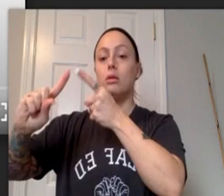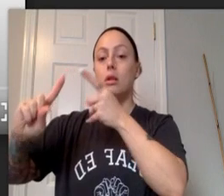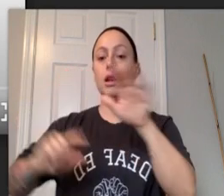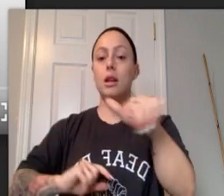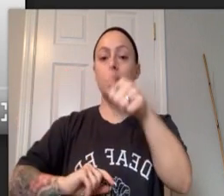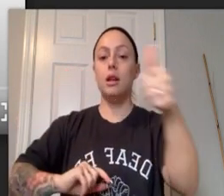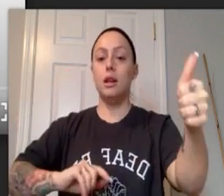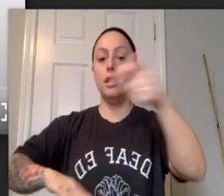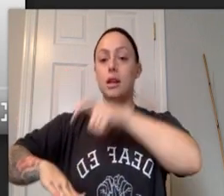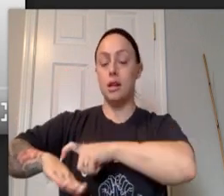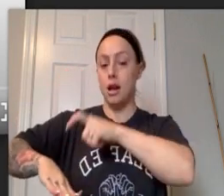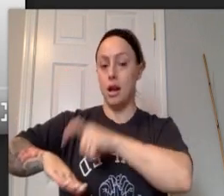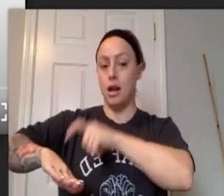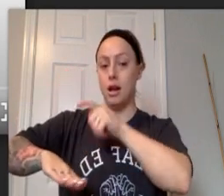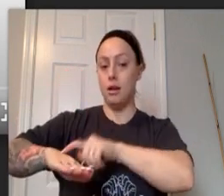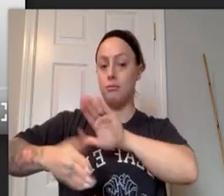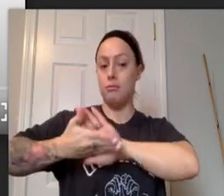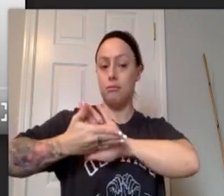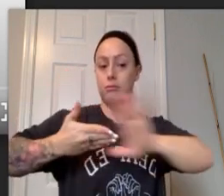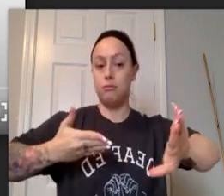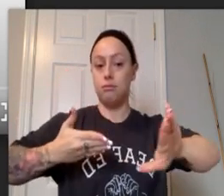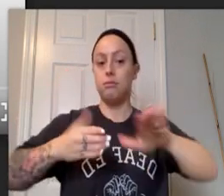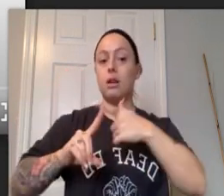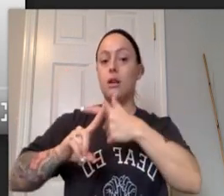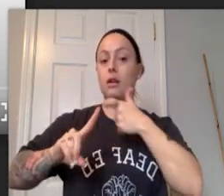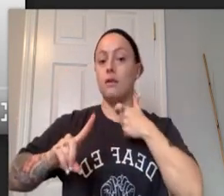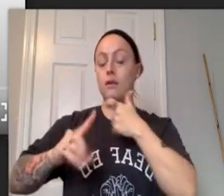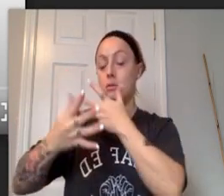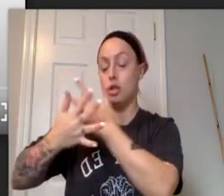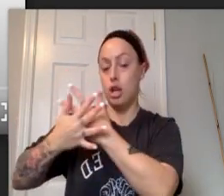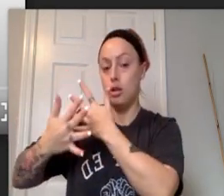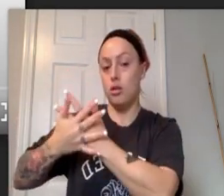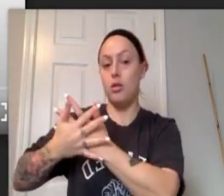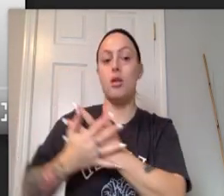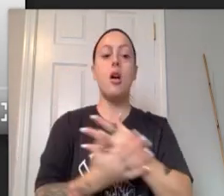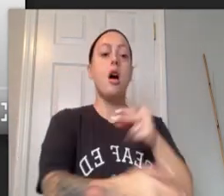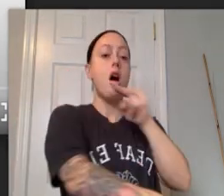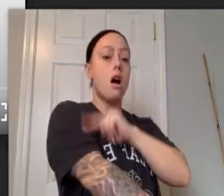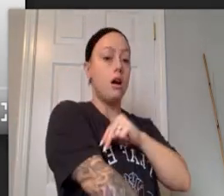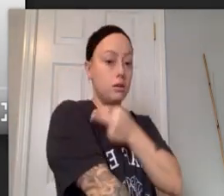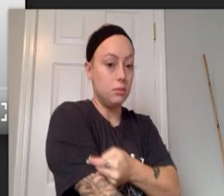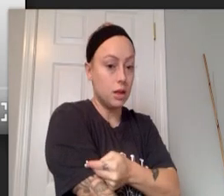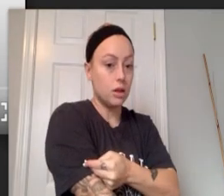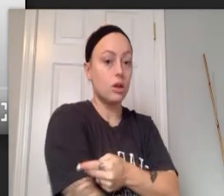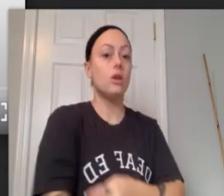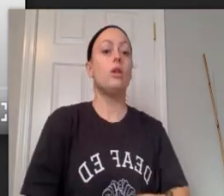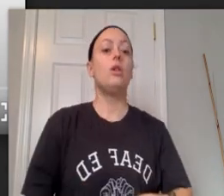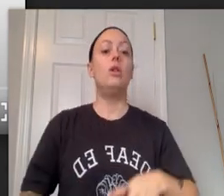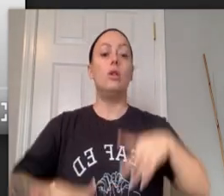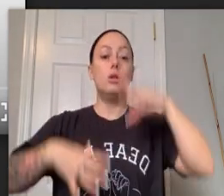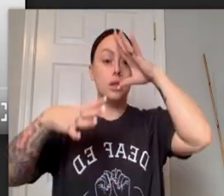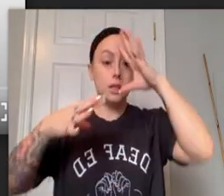anytime there's a recent discharge from hospital, jail, maybe just even deciding to